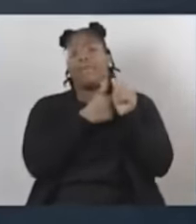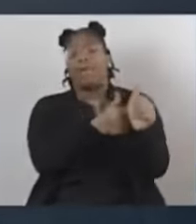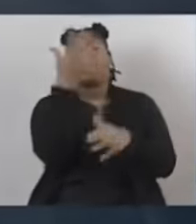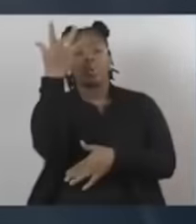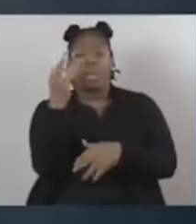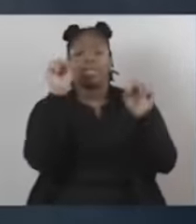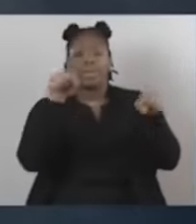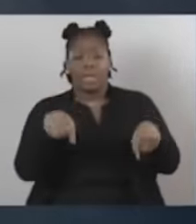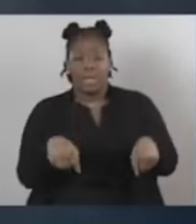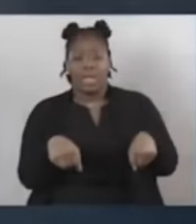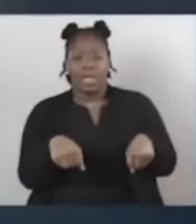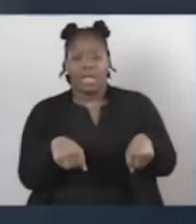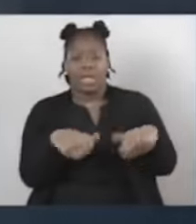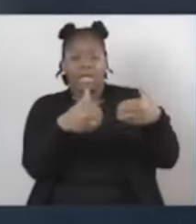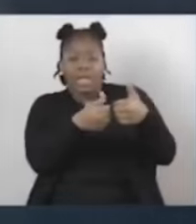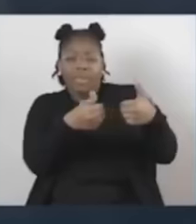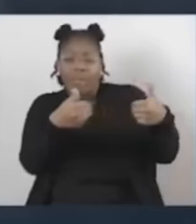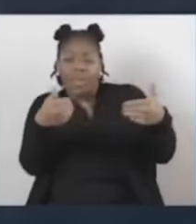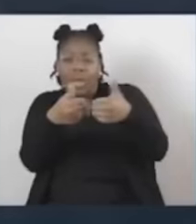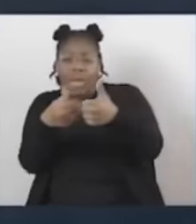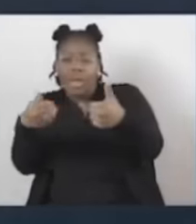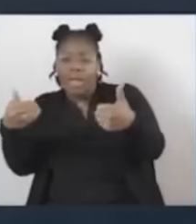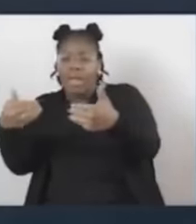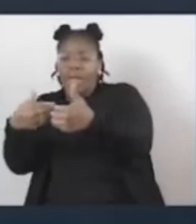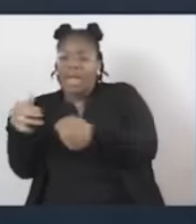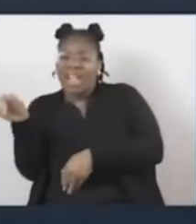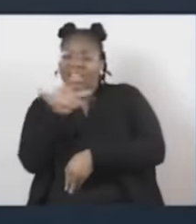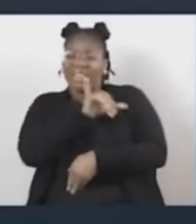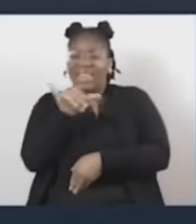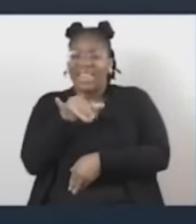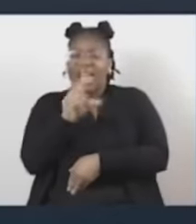might sift all of you like grain.